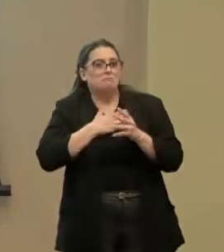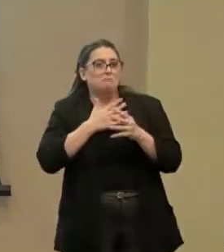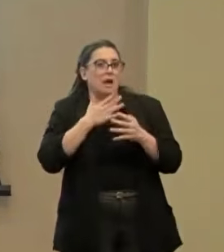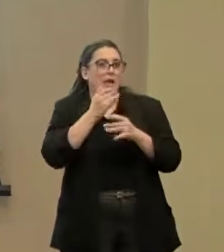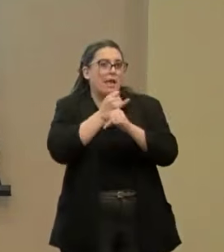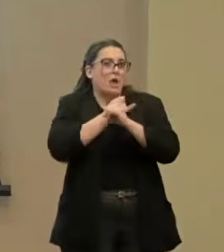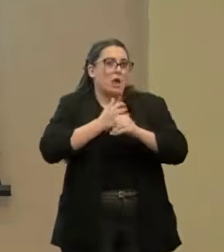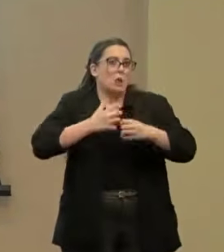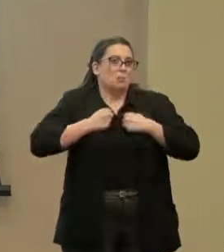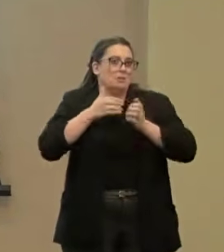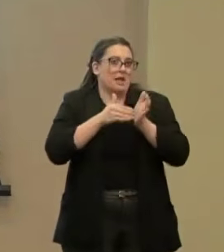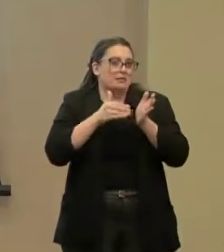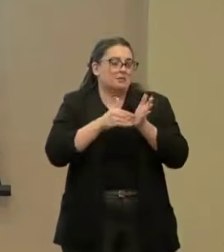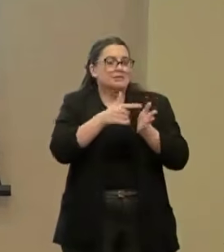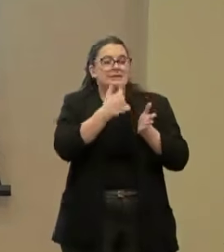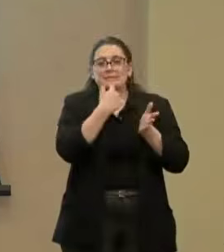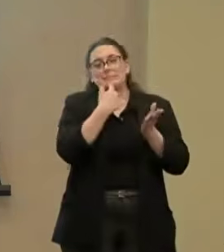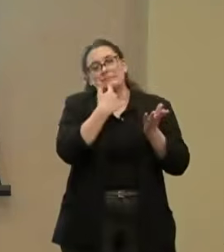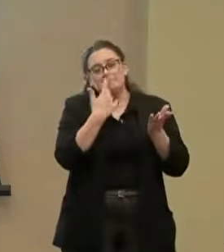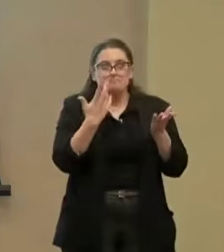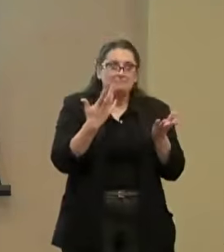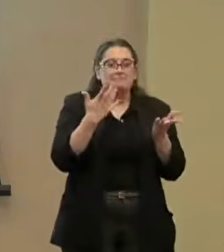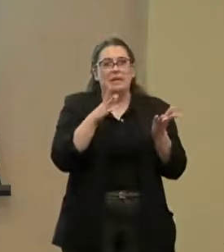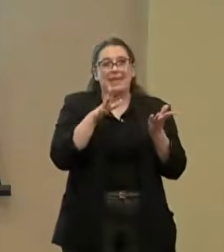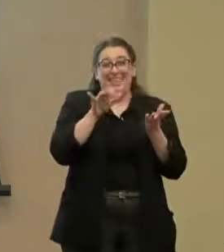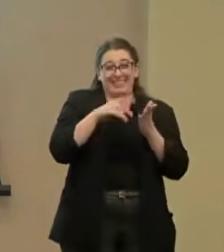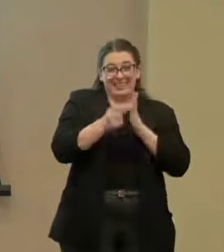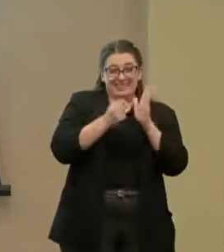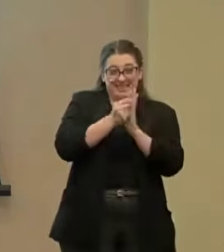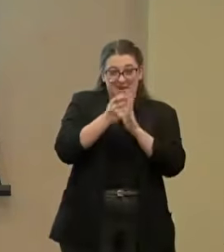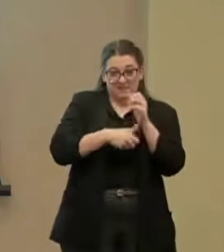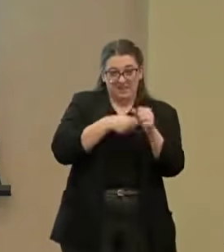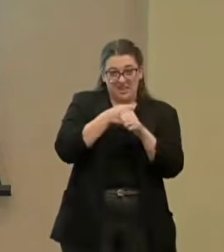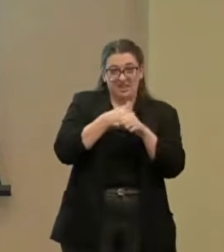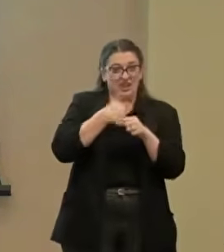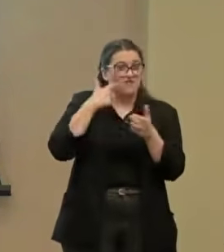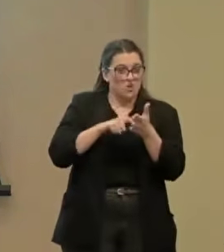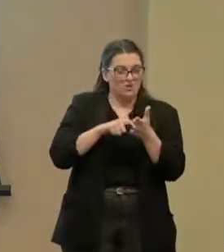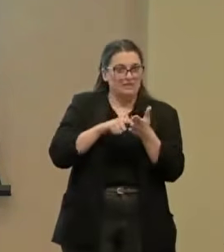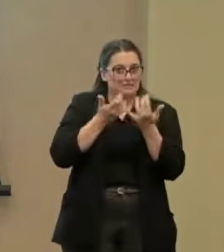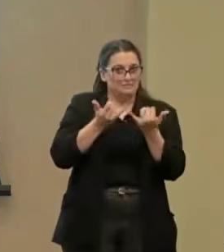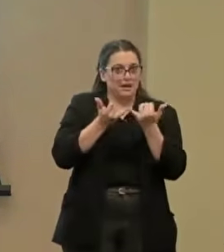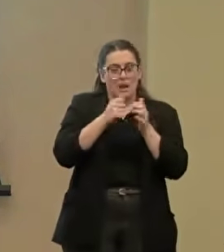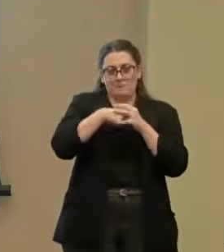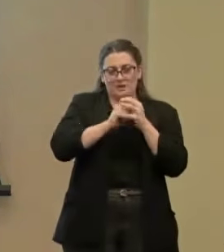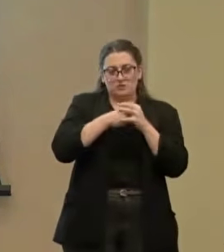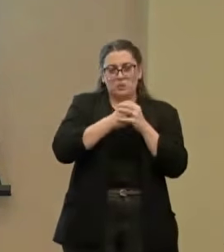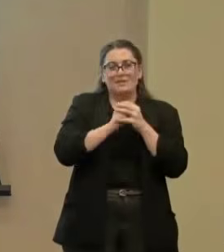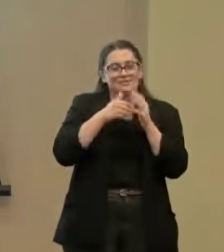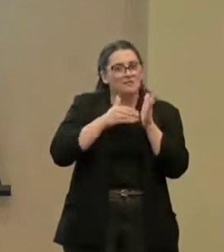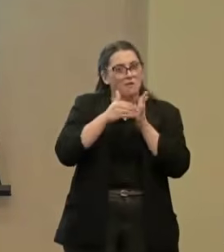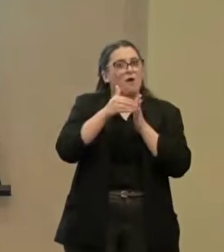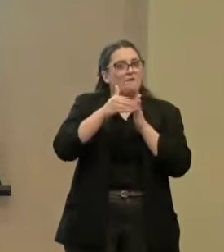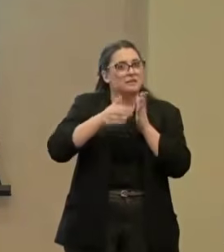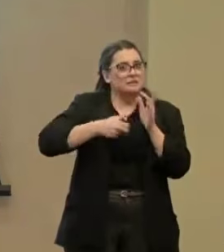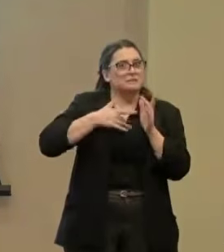rheumatologist. But I mean, it's during this time of the year too, I've noticed that the joints do affect me more